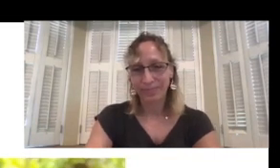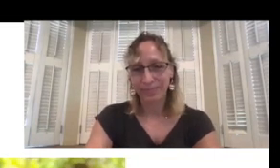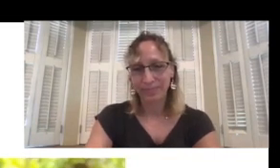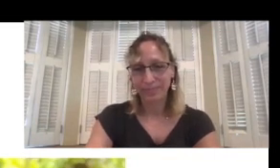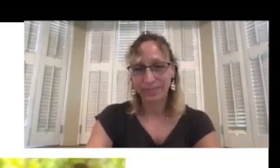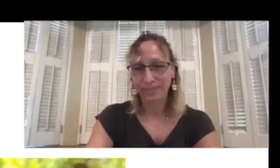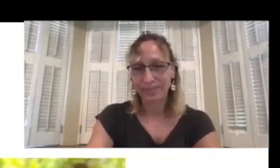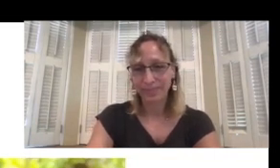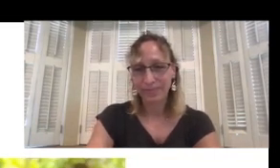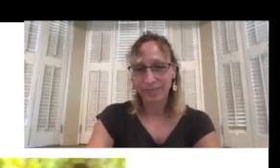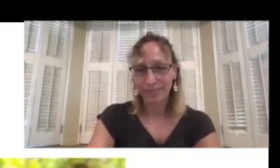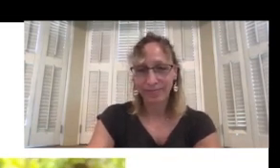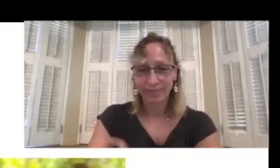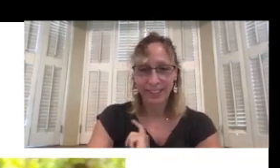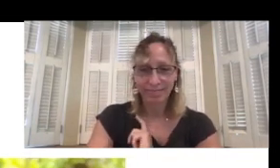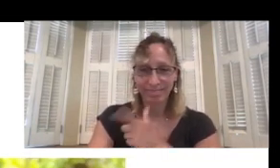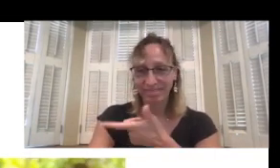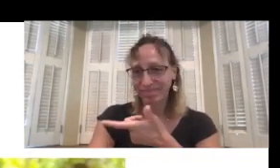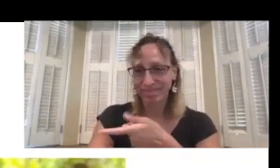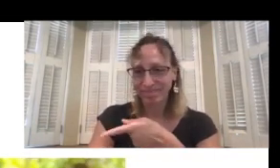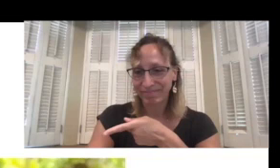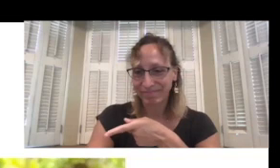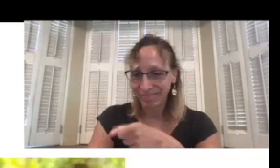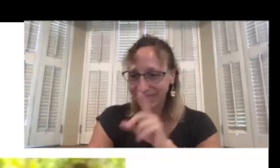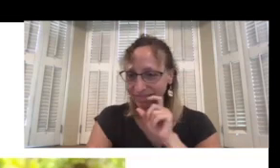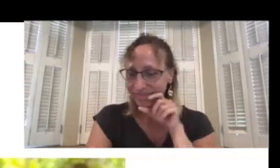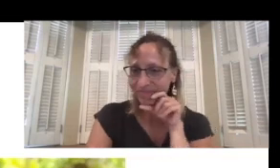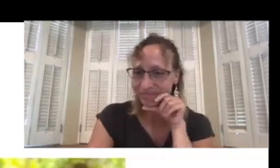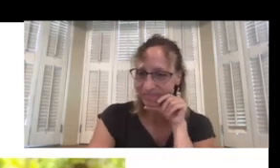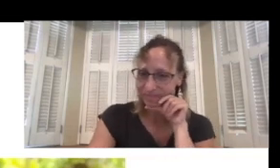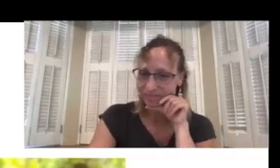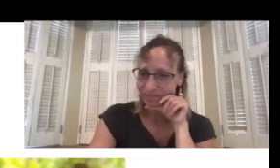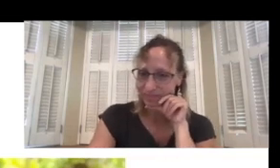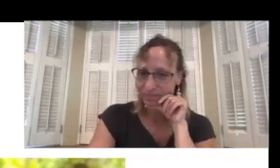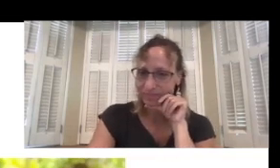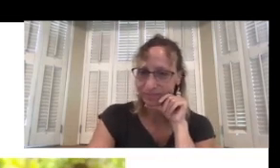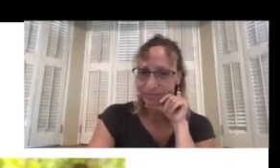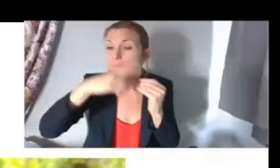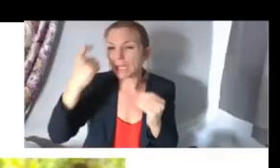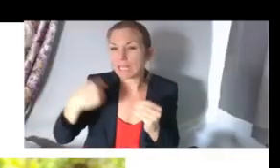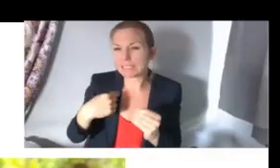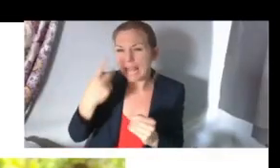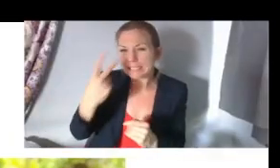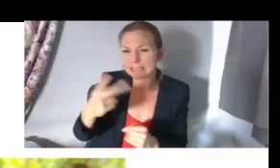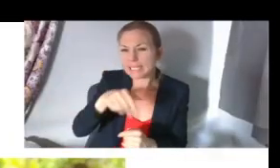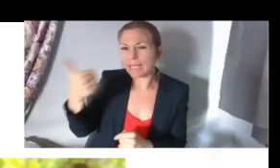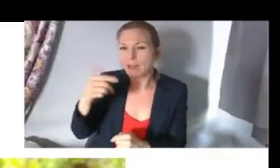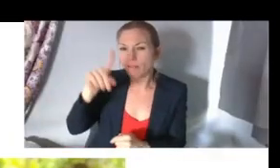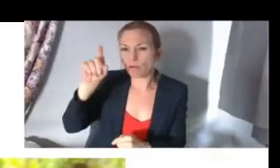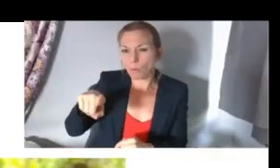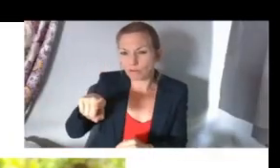I don't know if maybe Melissa also wanted to add in to another question that was